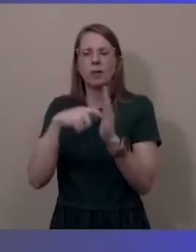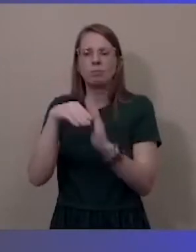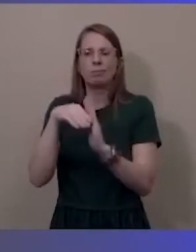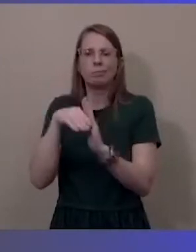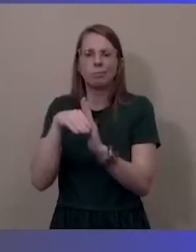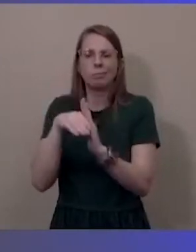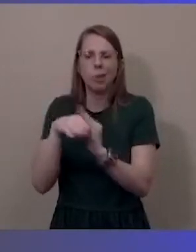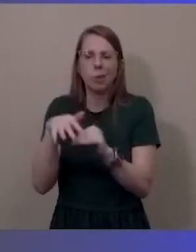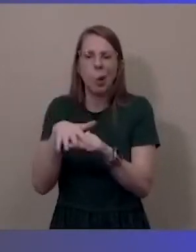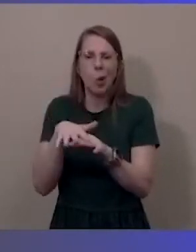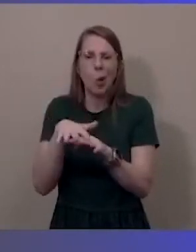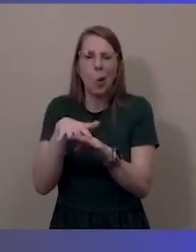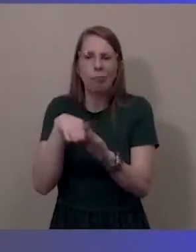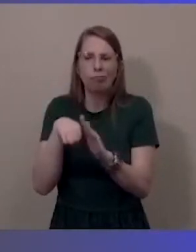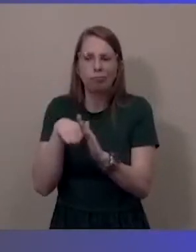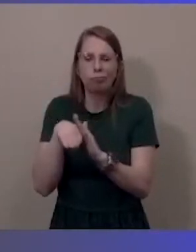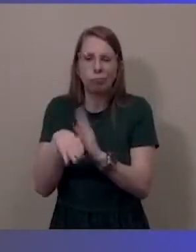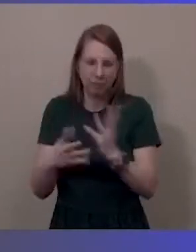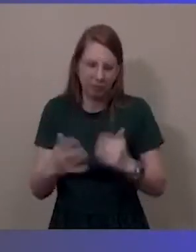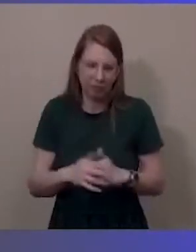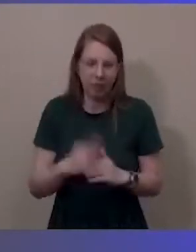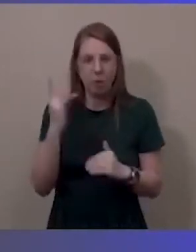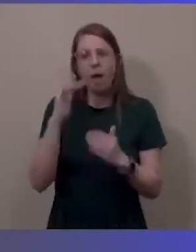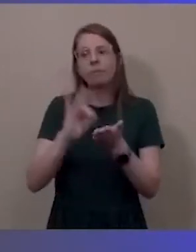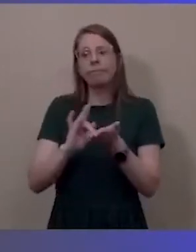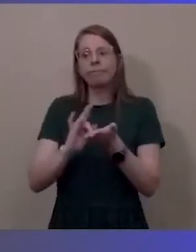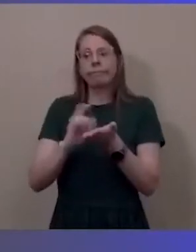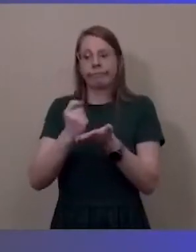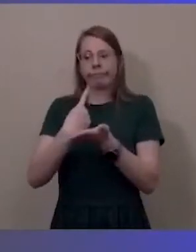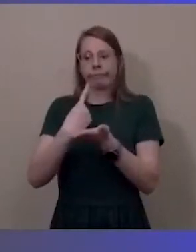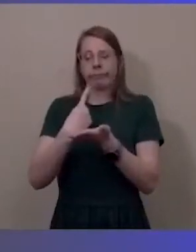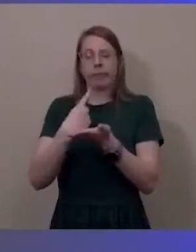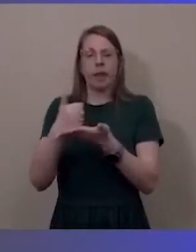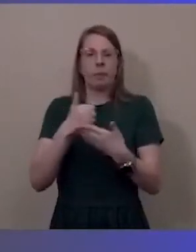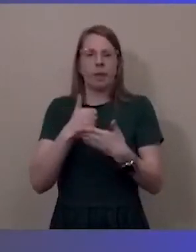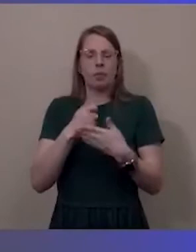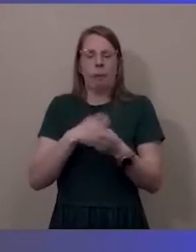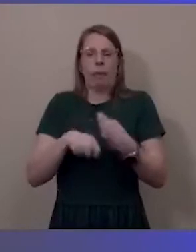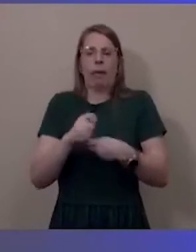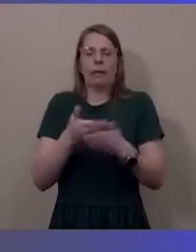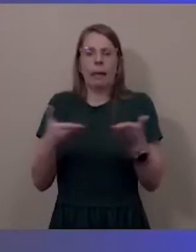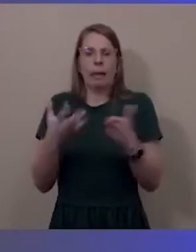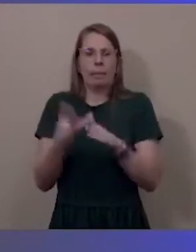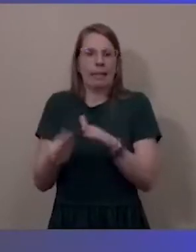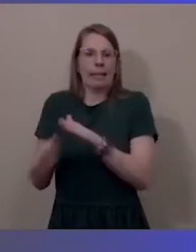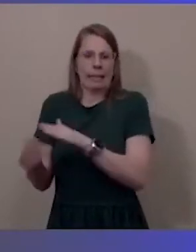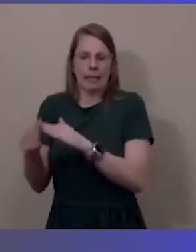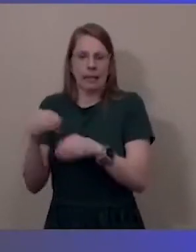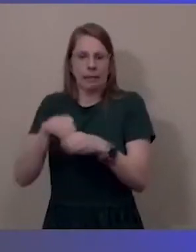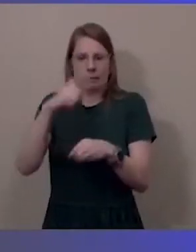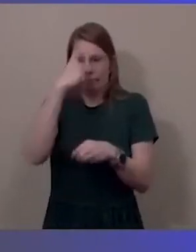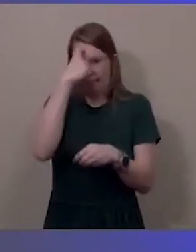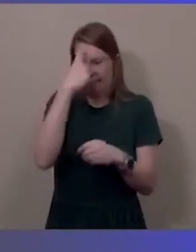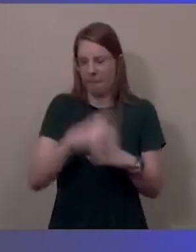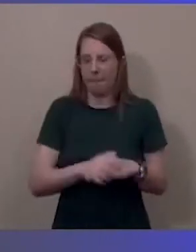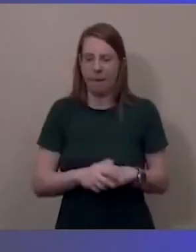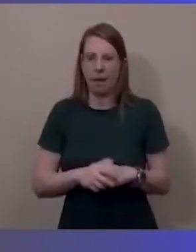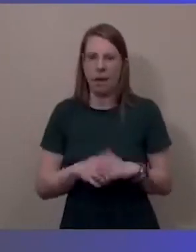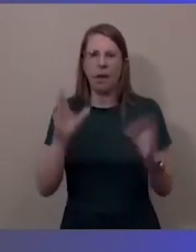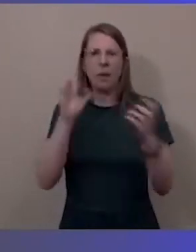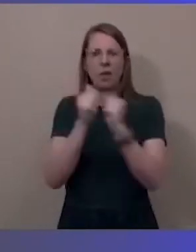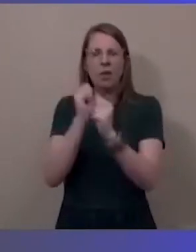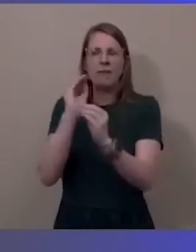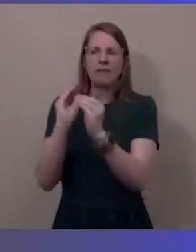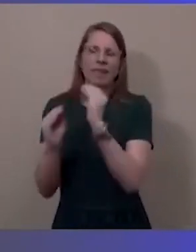it's because those drugs are working to sort of replace things that are missing, as opposed to fix